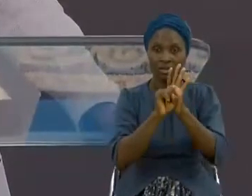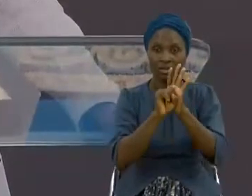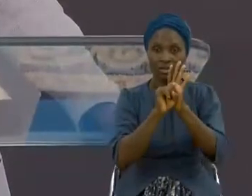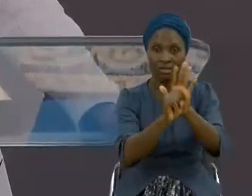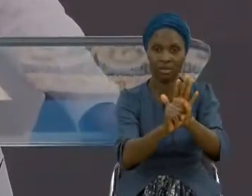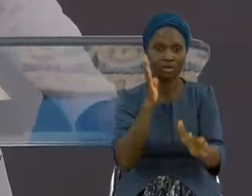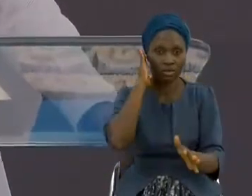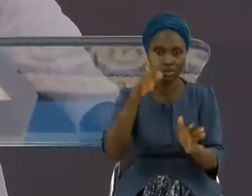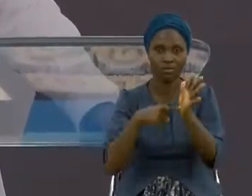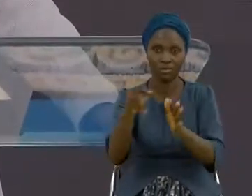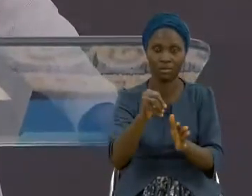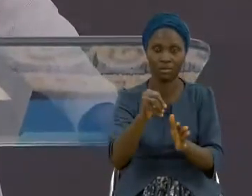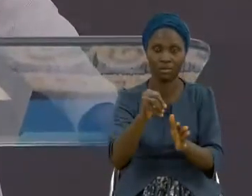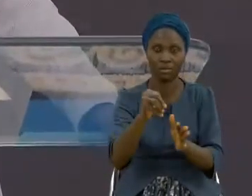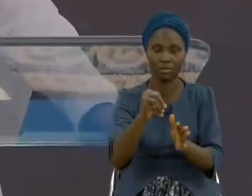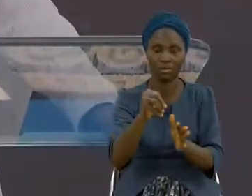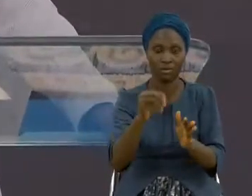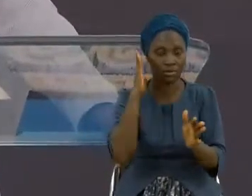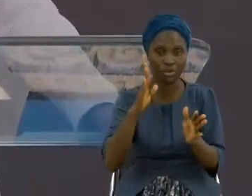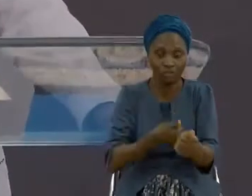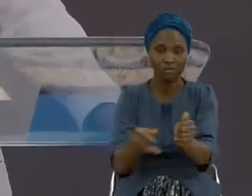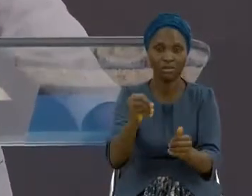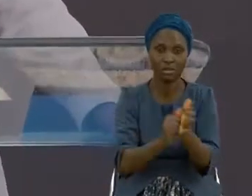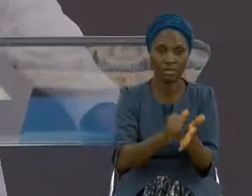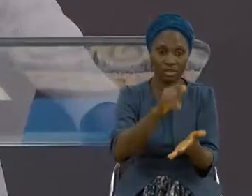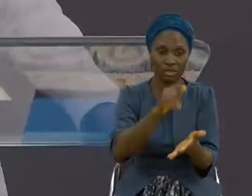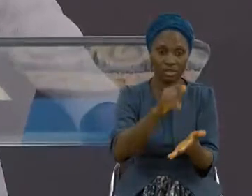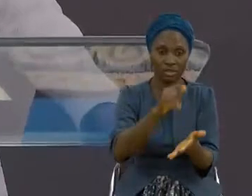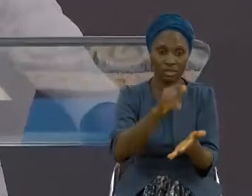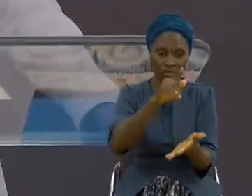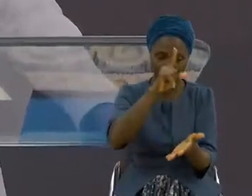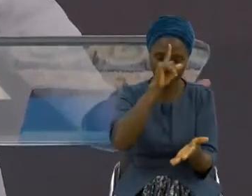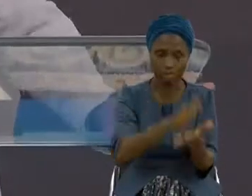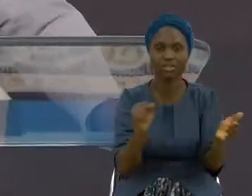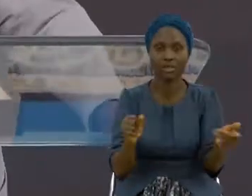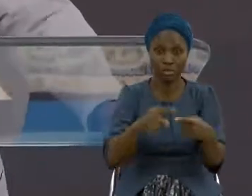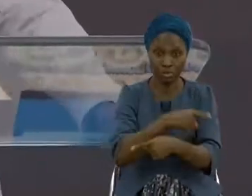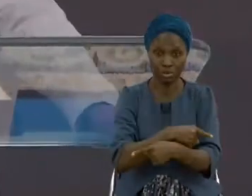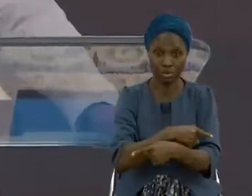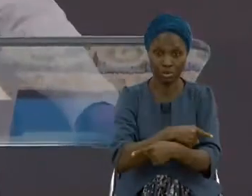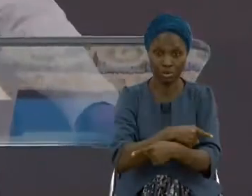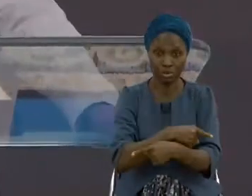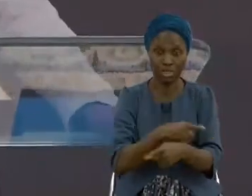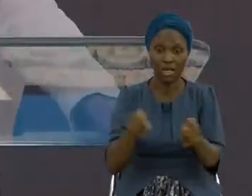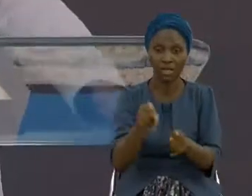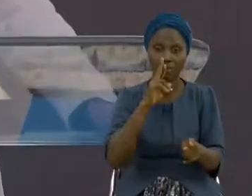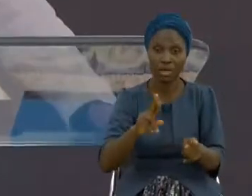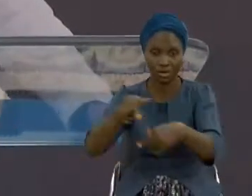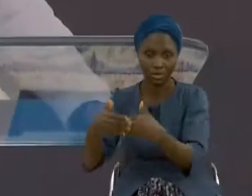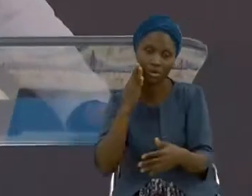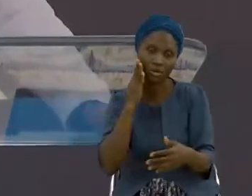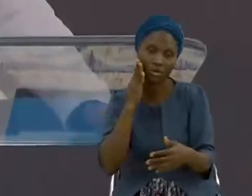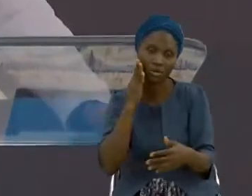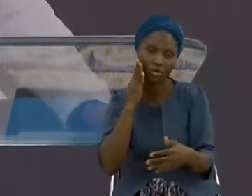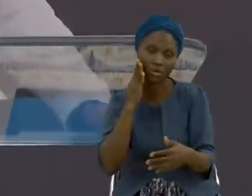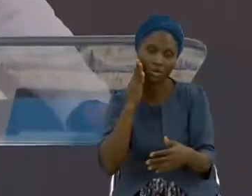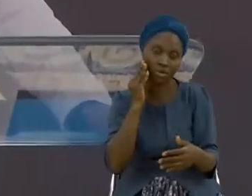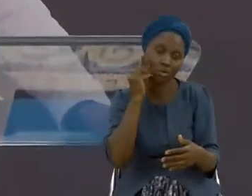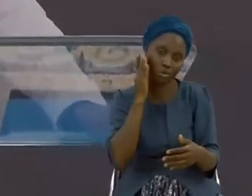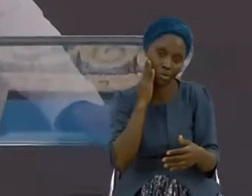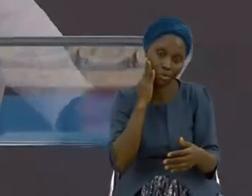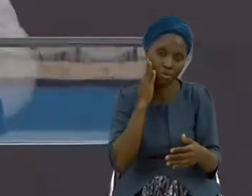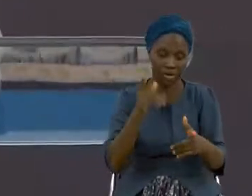home as you are living your life and you keep on believing every day these signs shall follow them that